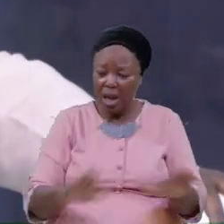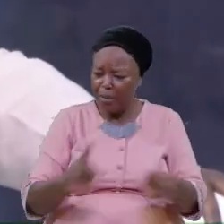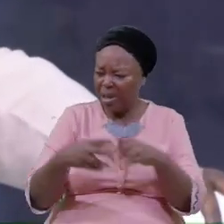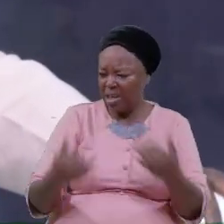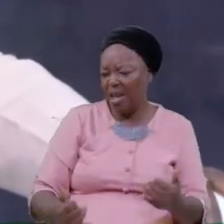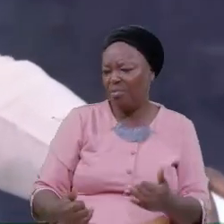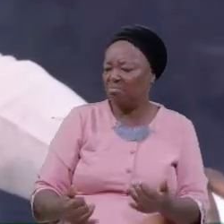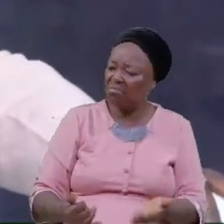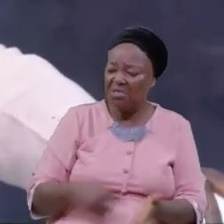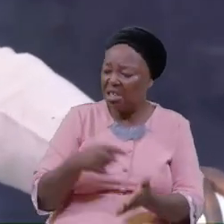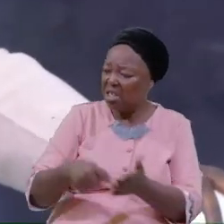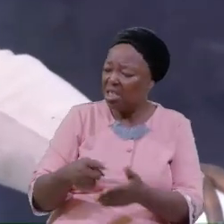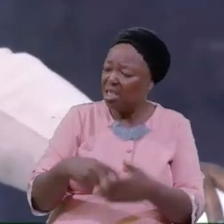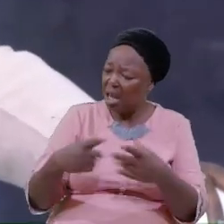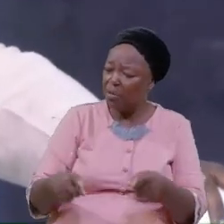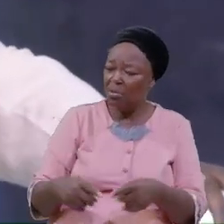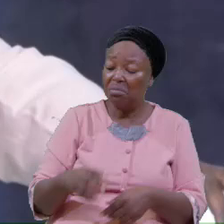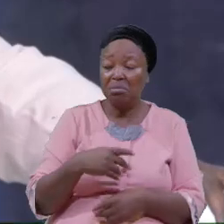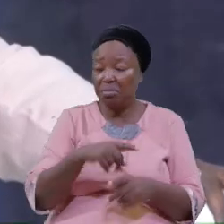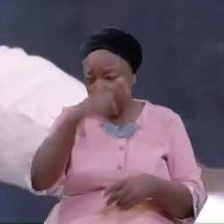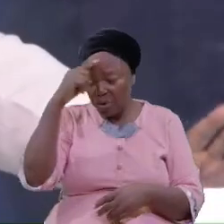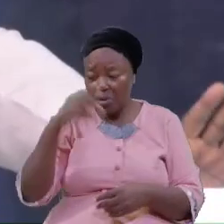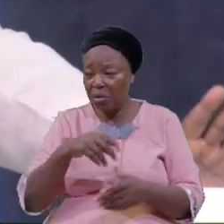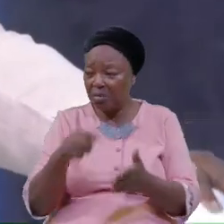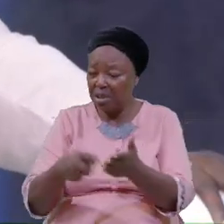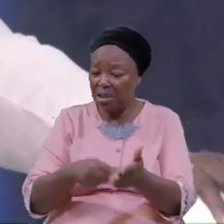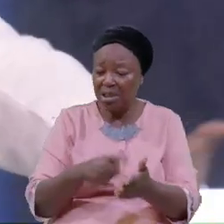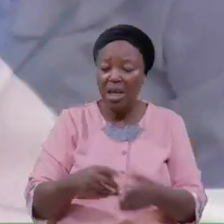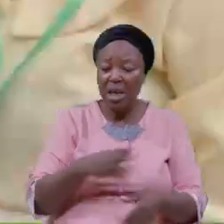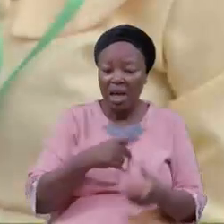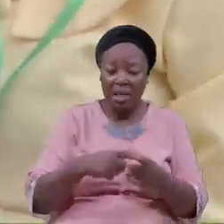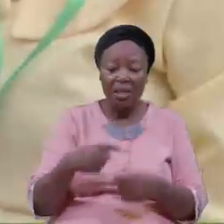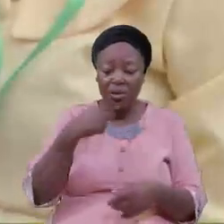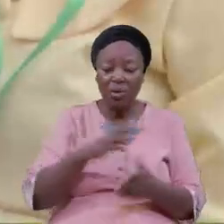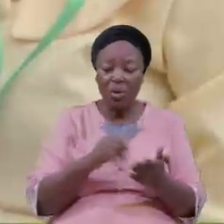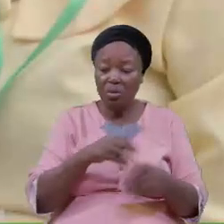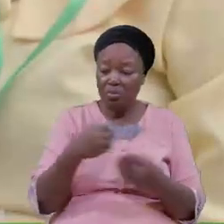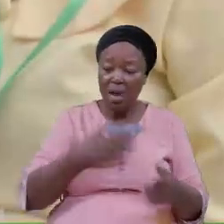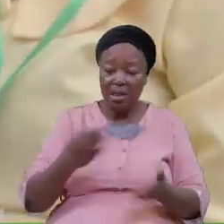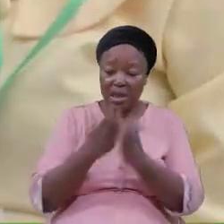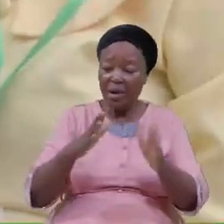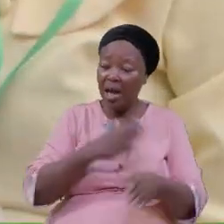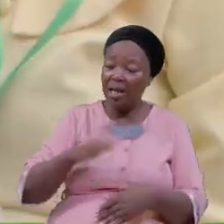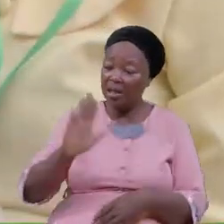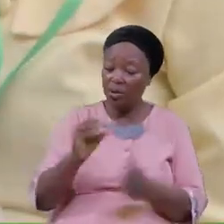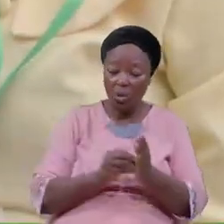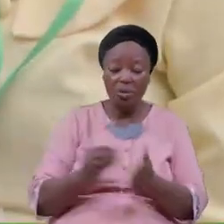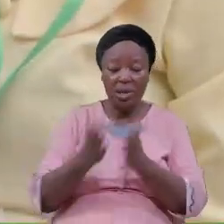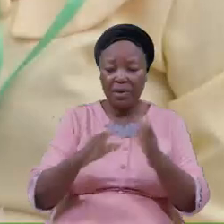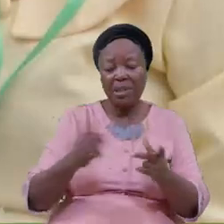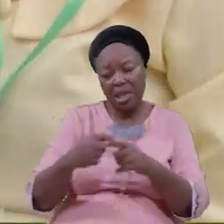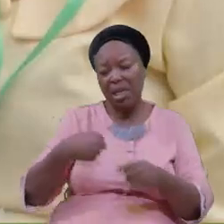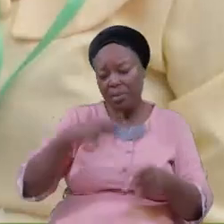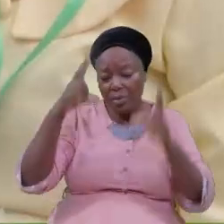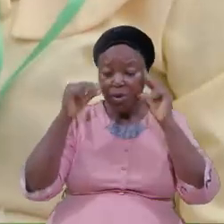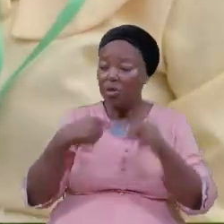rift between him, his herdsmen, and my herdsmen, I now say, choose whatever you wanted to choose. He